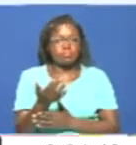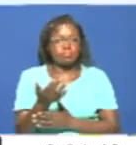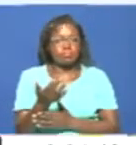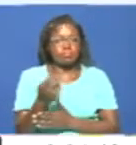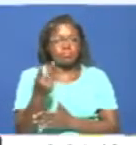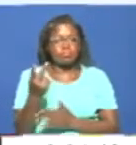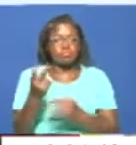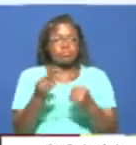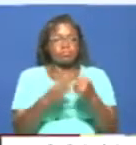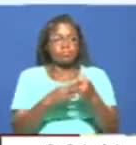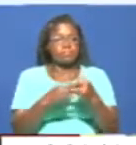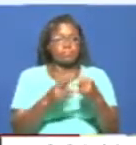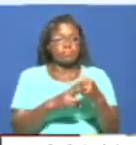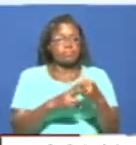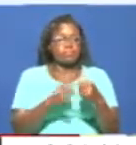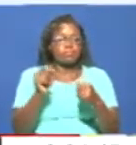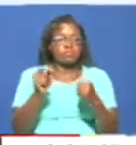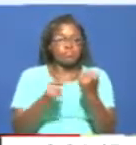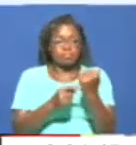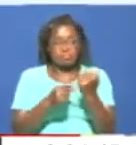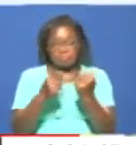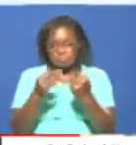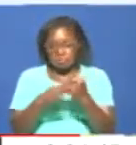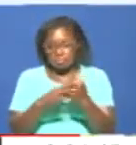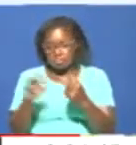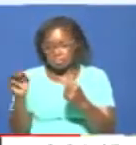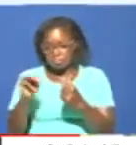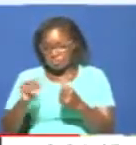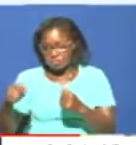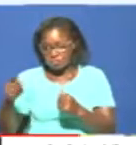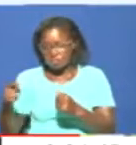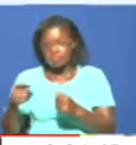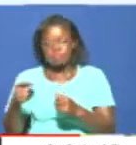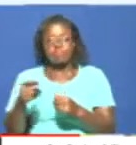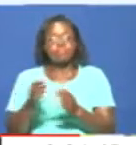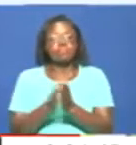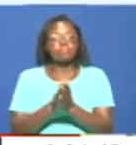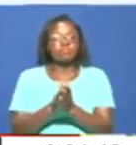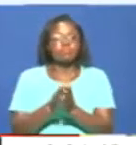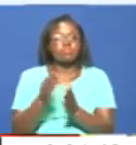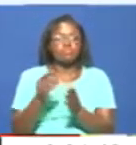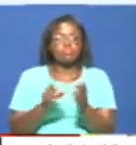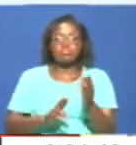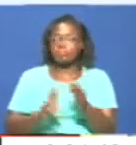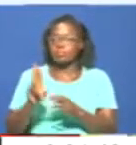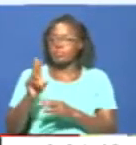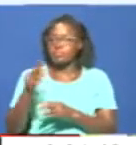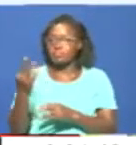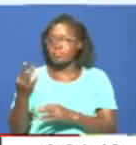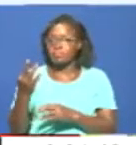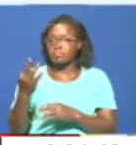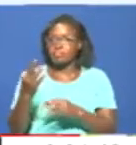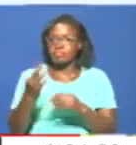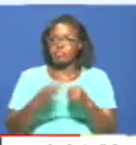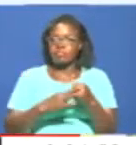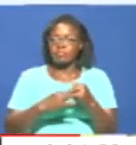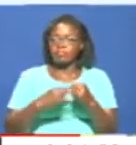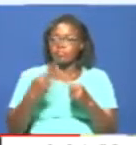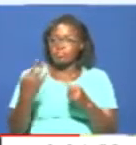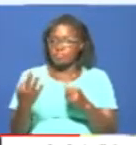287.8 million kilos last year to 373.78 million kilos